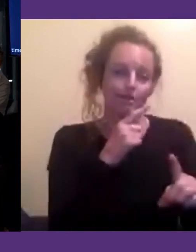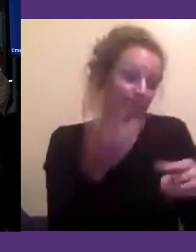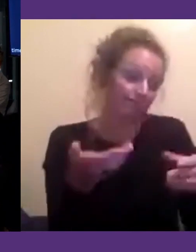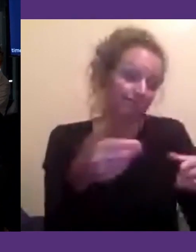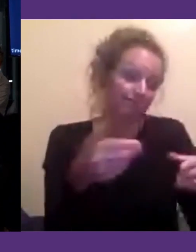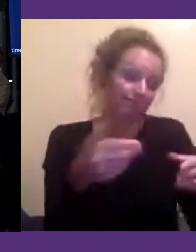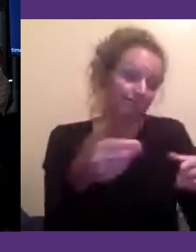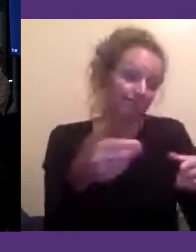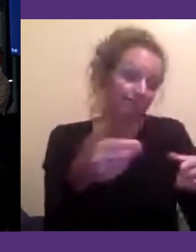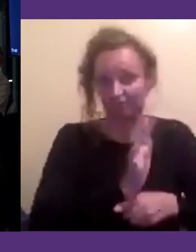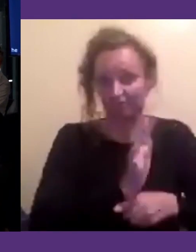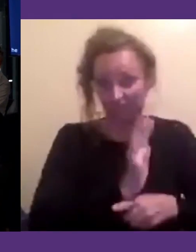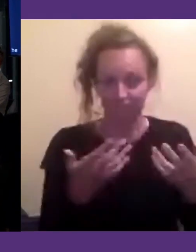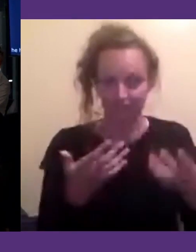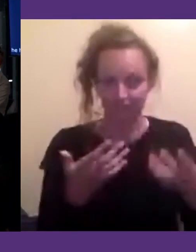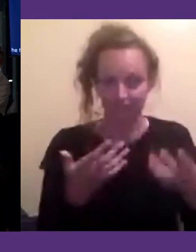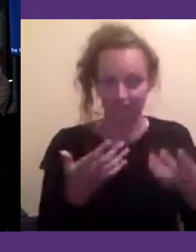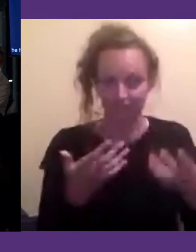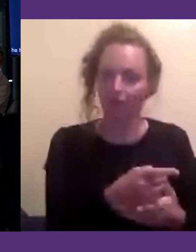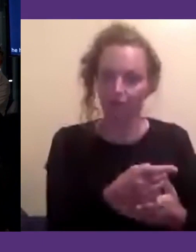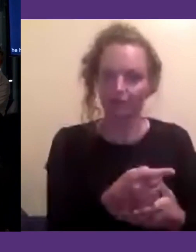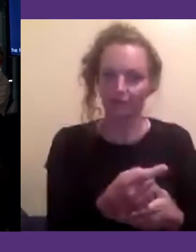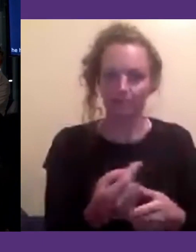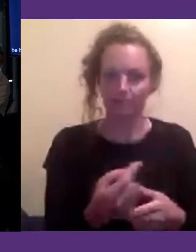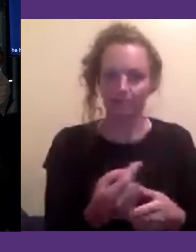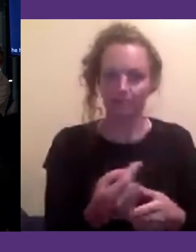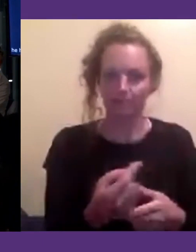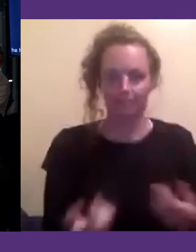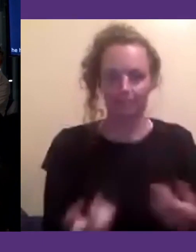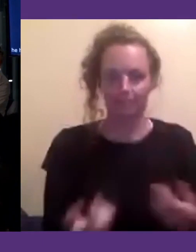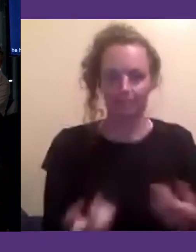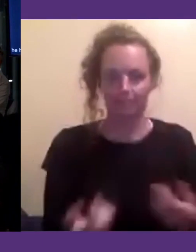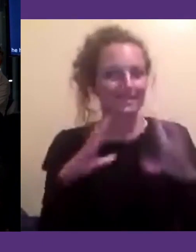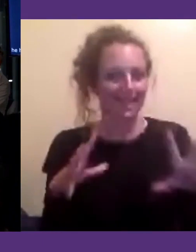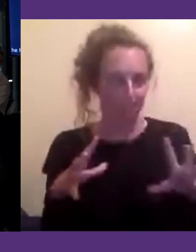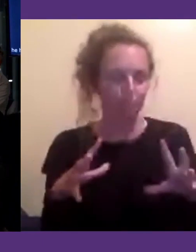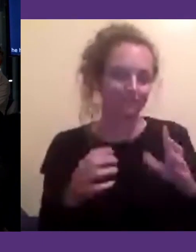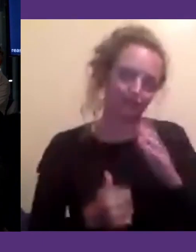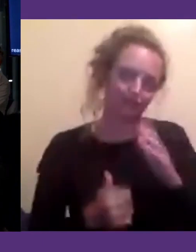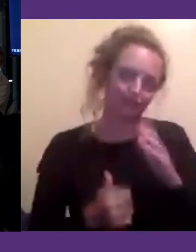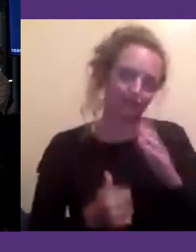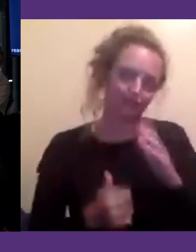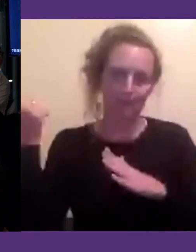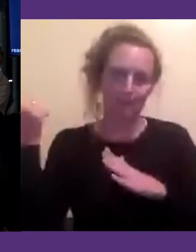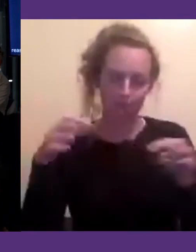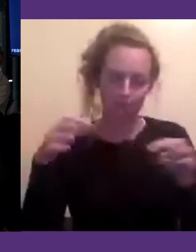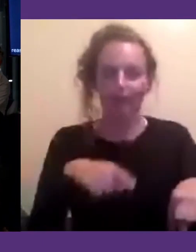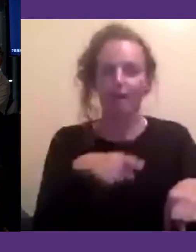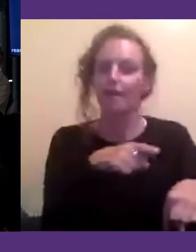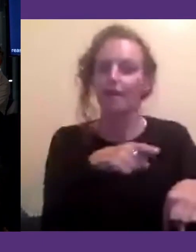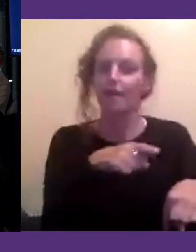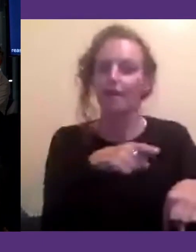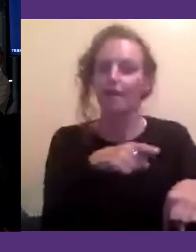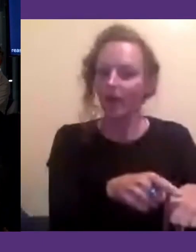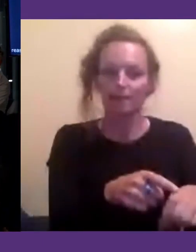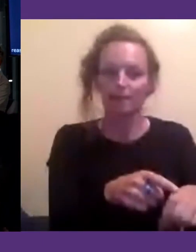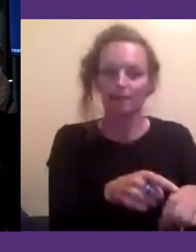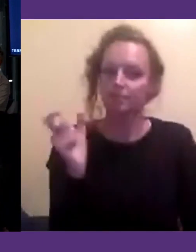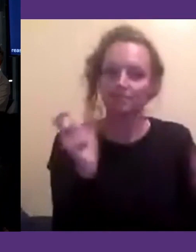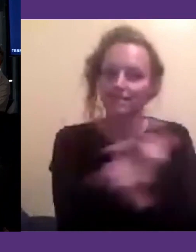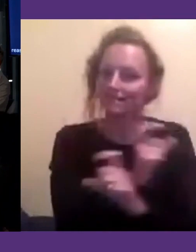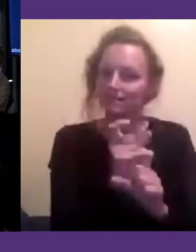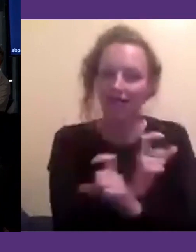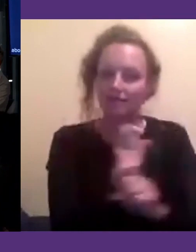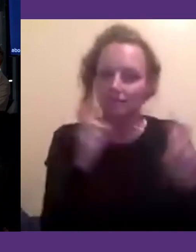said that actually on Times Radio we've been talking about it a lot. So definitely, yeah, Matt Hancock. Are you excusing him then?